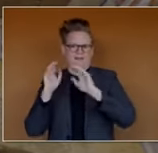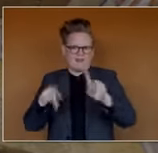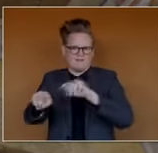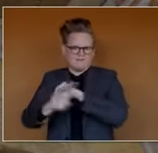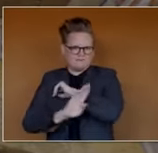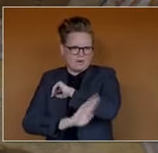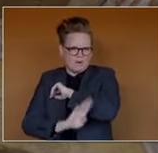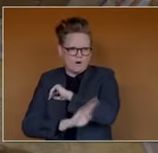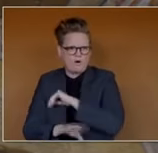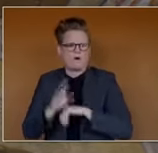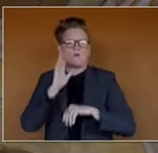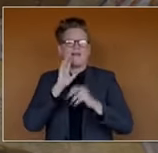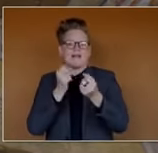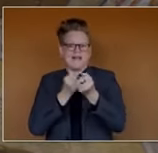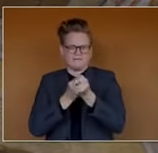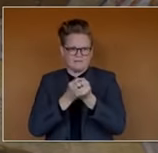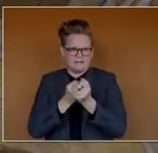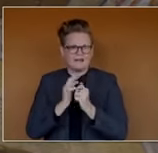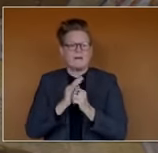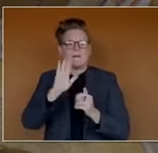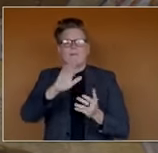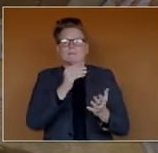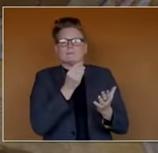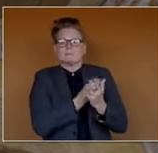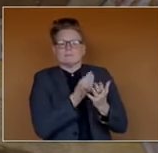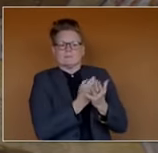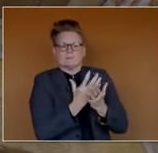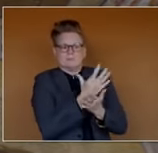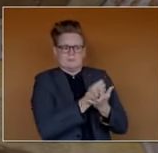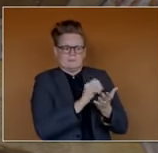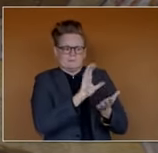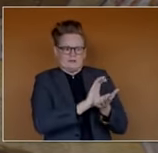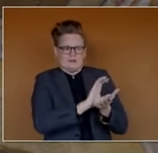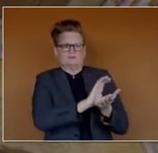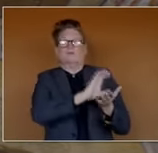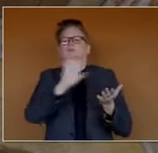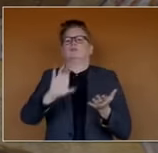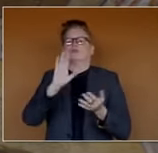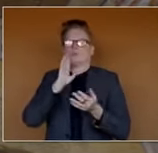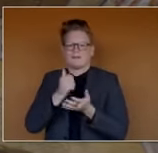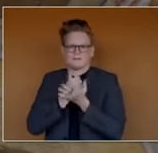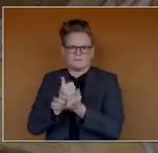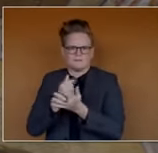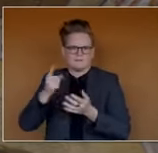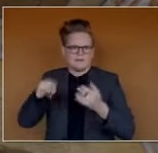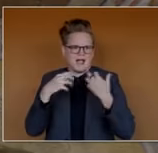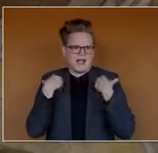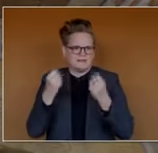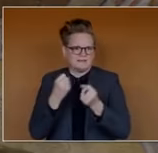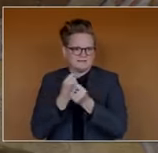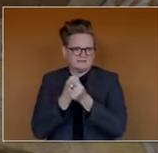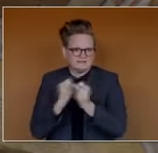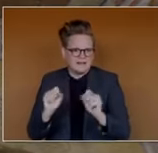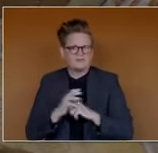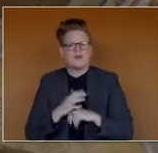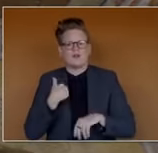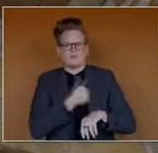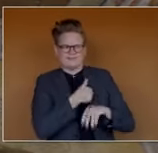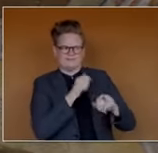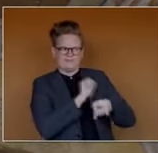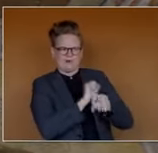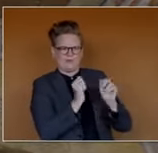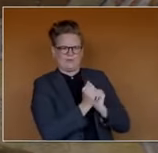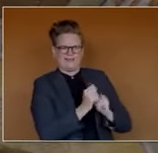than the previous support that has been provided for health and safety, and I look forward to working closely and collaboratively with the legislature to advance those